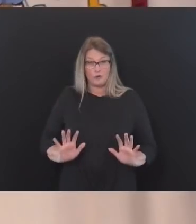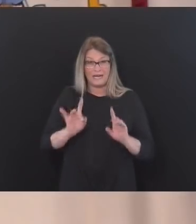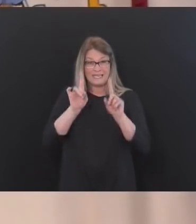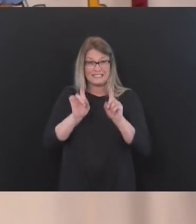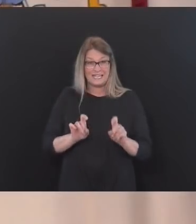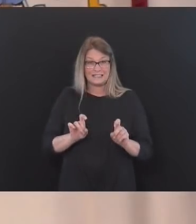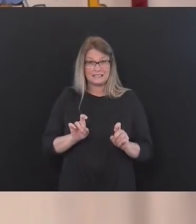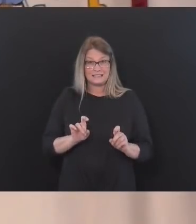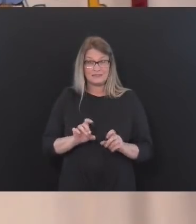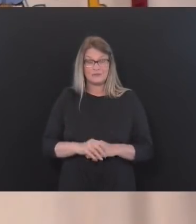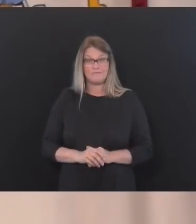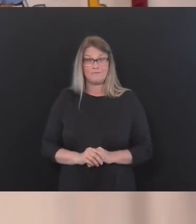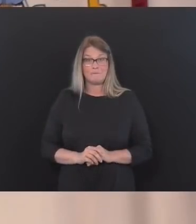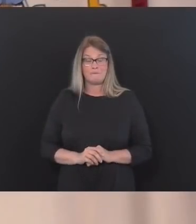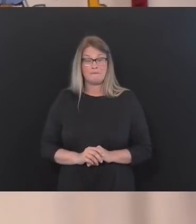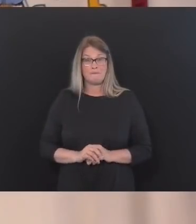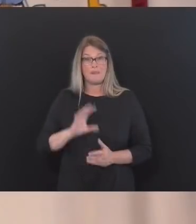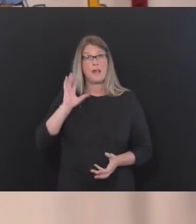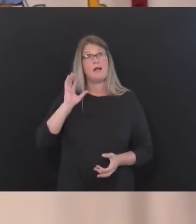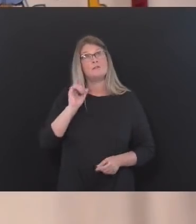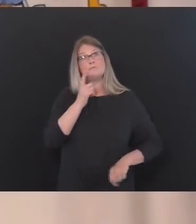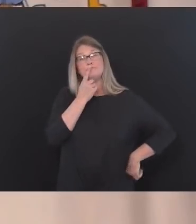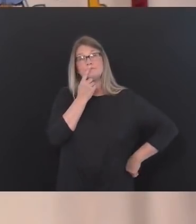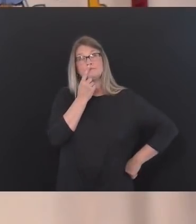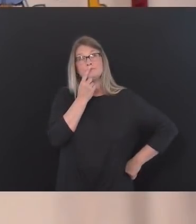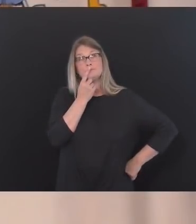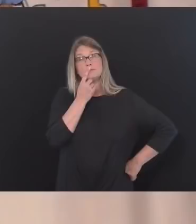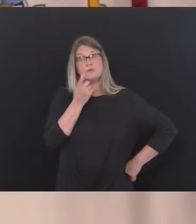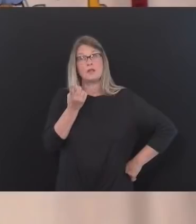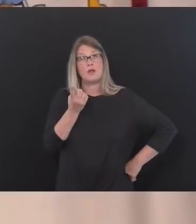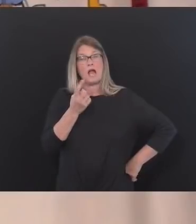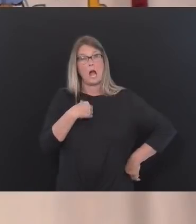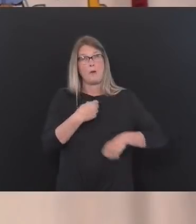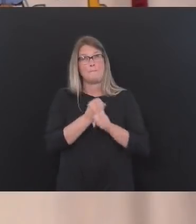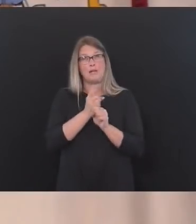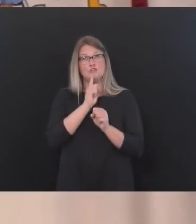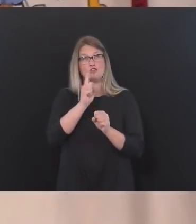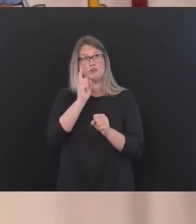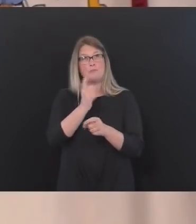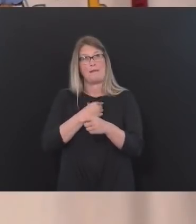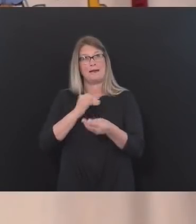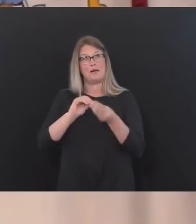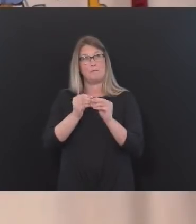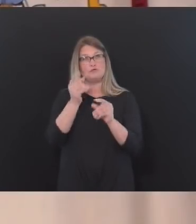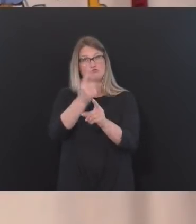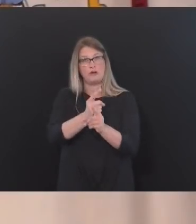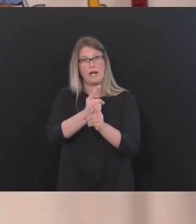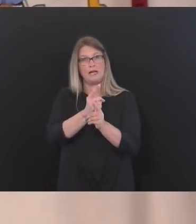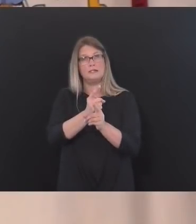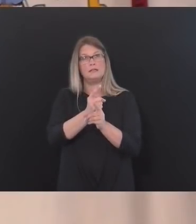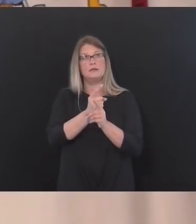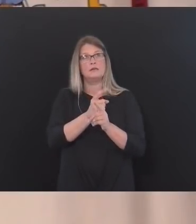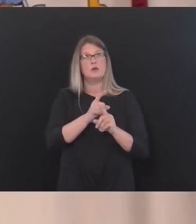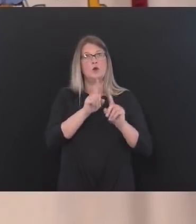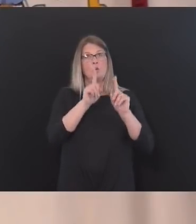point, well, and I want to get this straight. It's tested